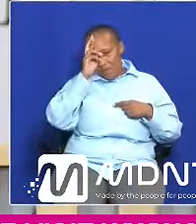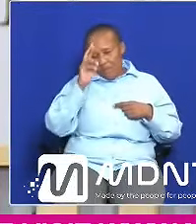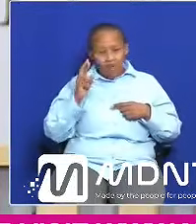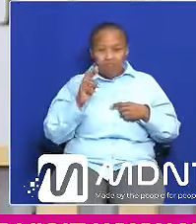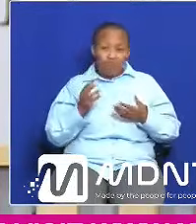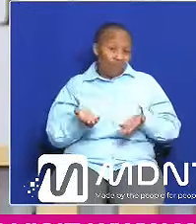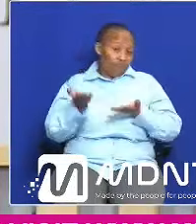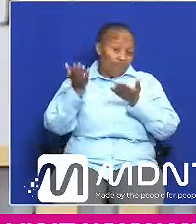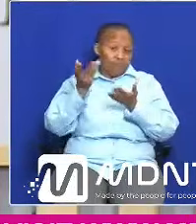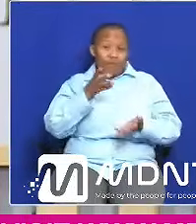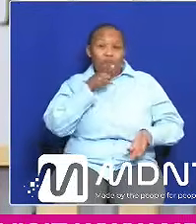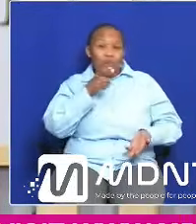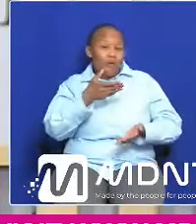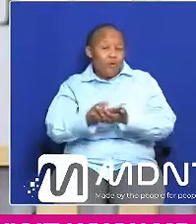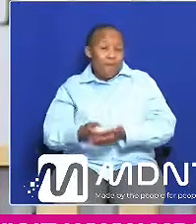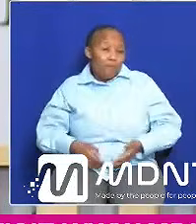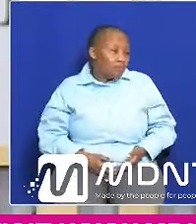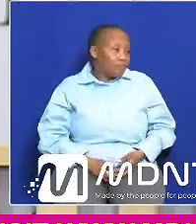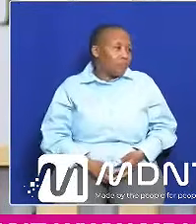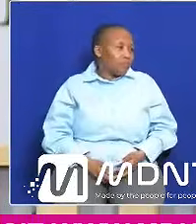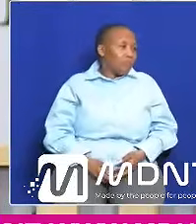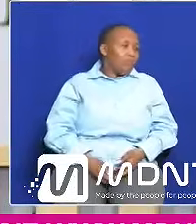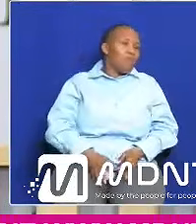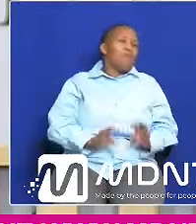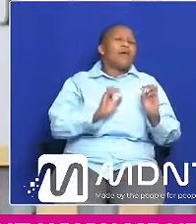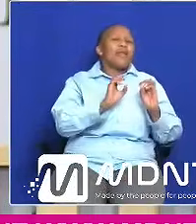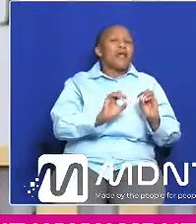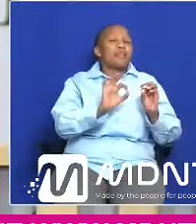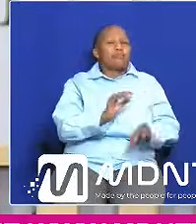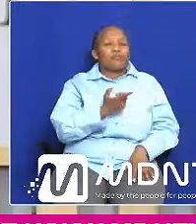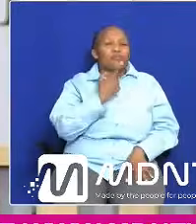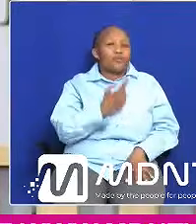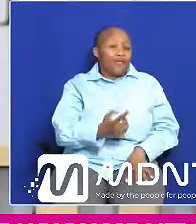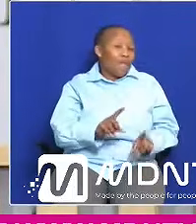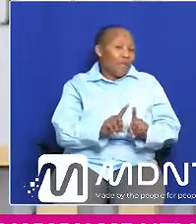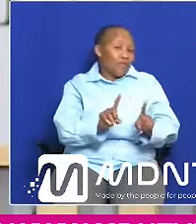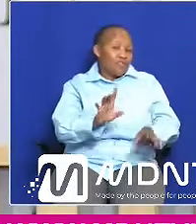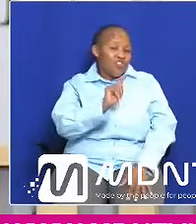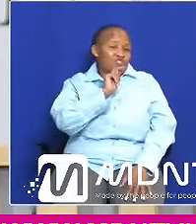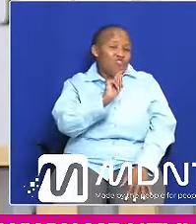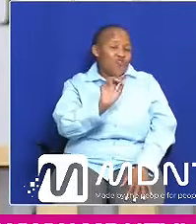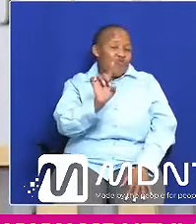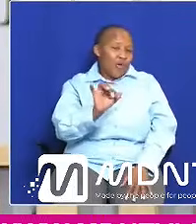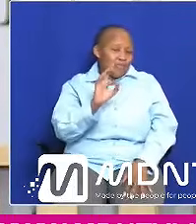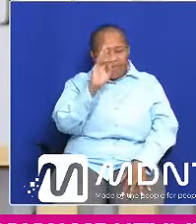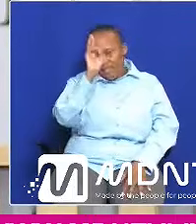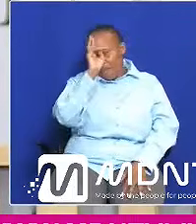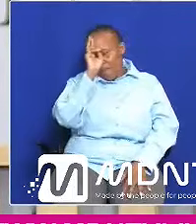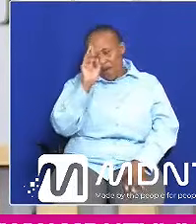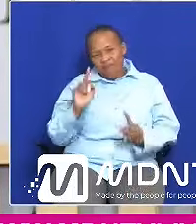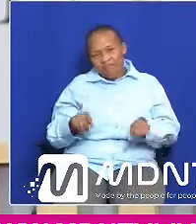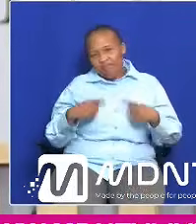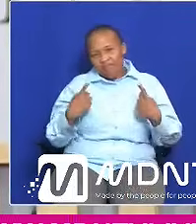I have nothing to say, Commissioner, but the honest truth is I do not remember. That's your answer. Thank you.